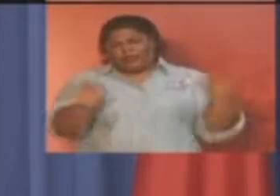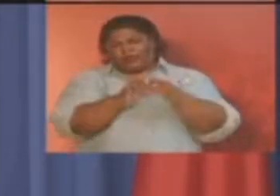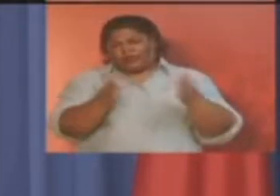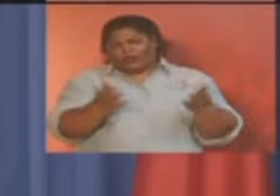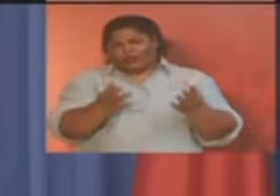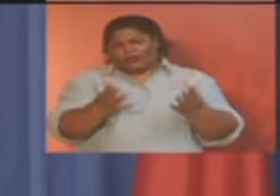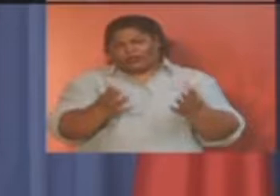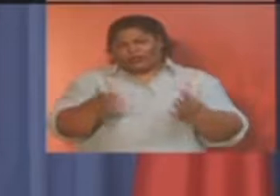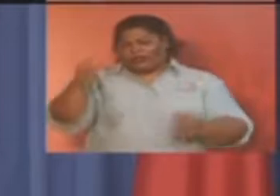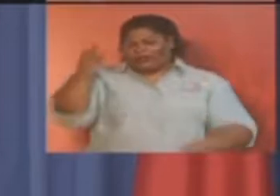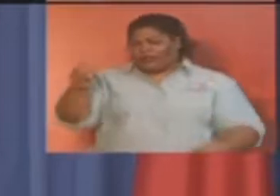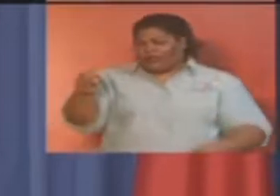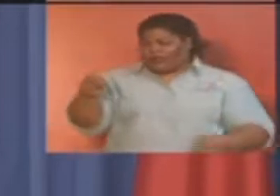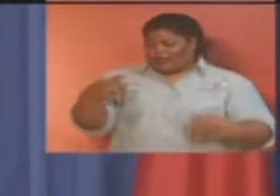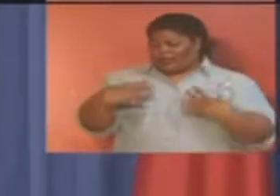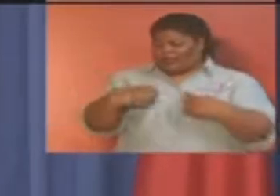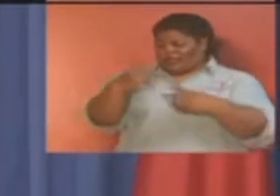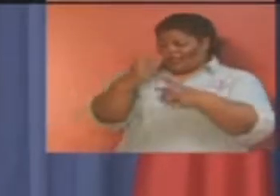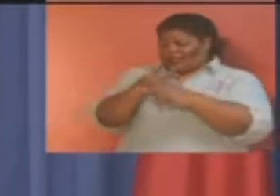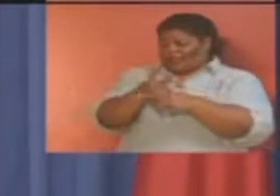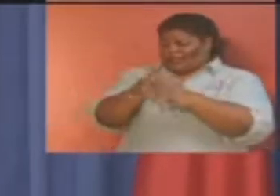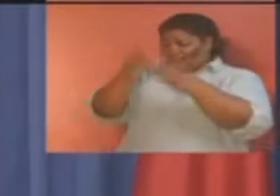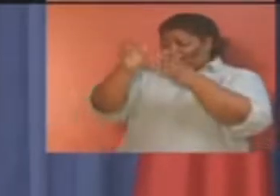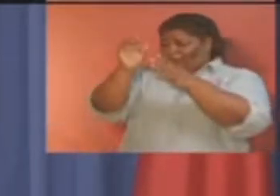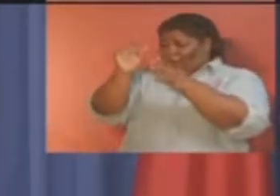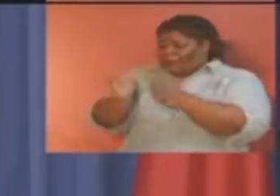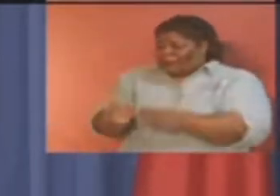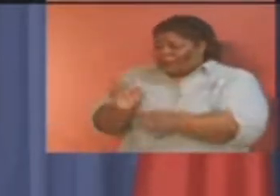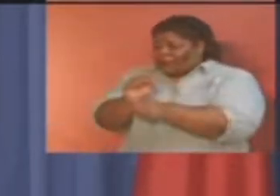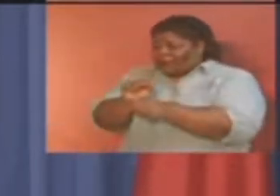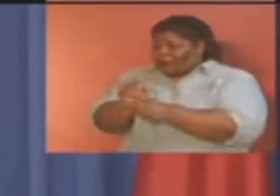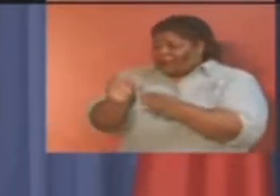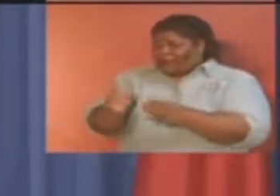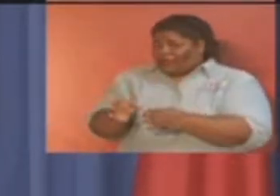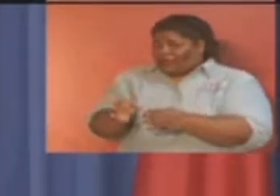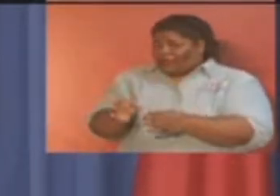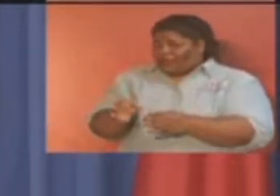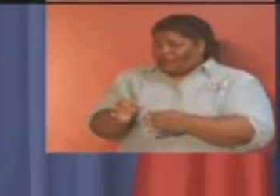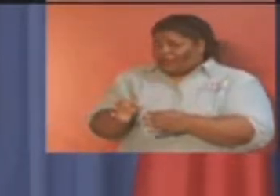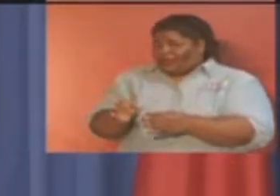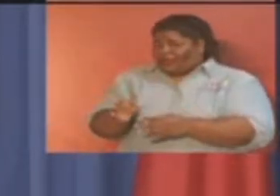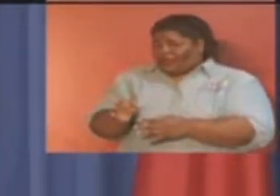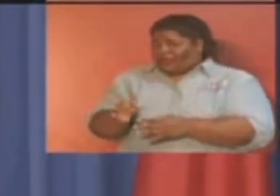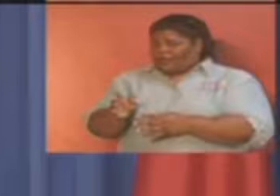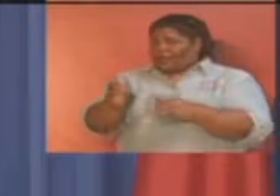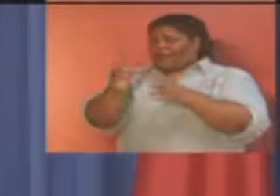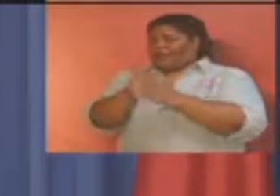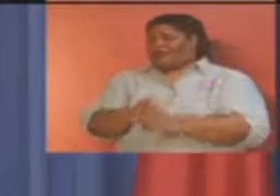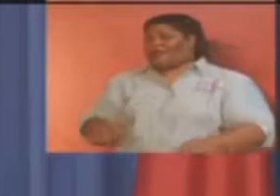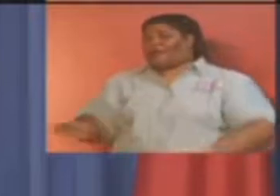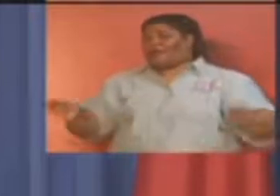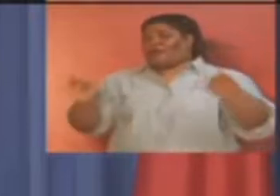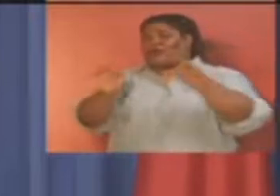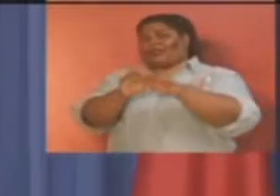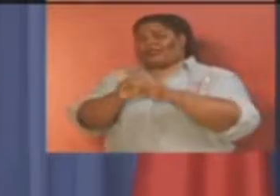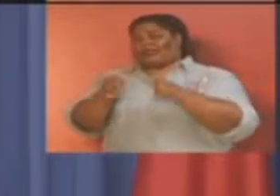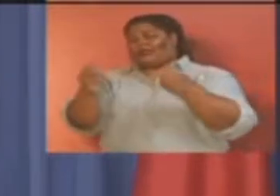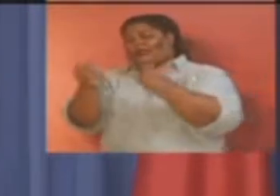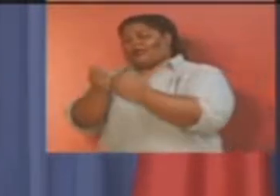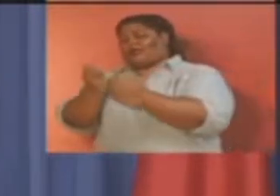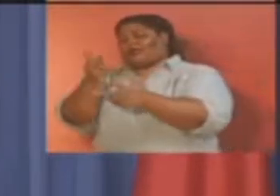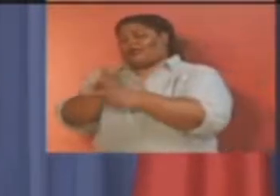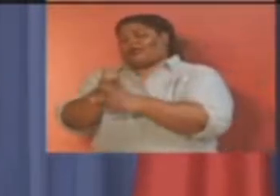worker. And I want to thank each and every one of them. They are given of